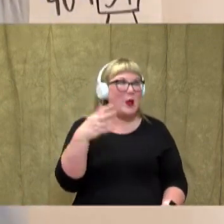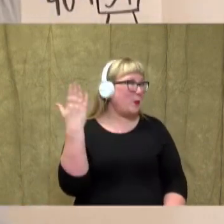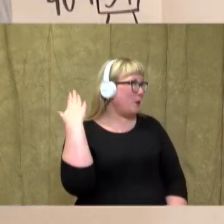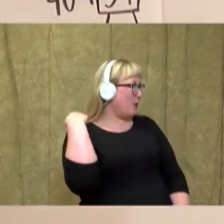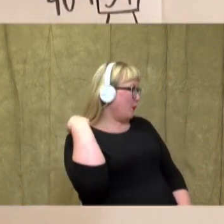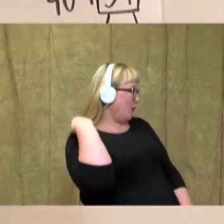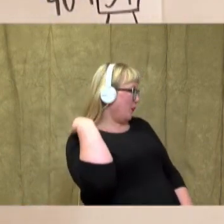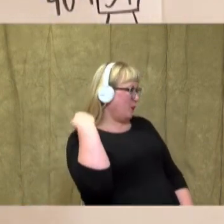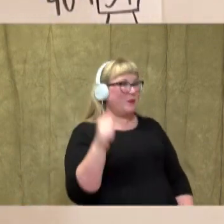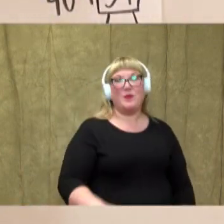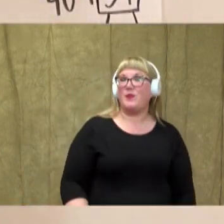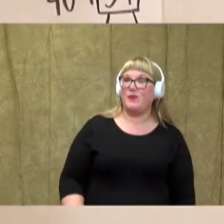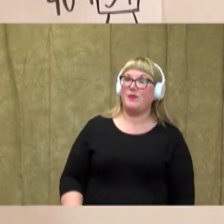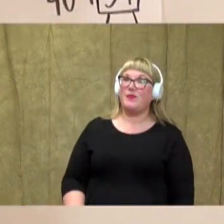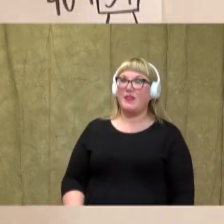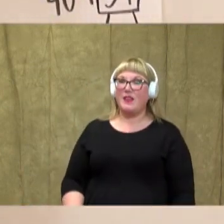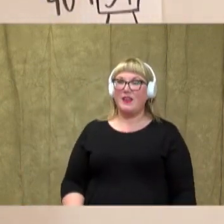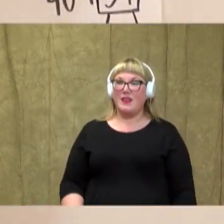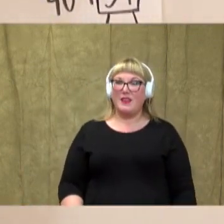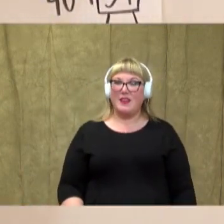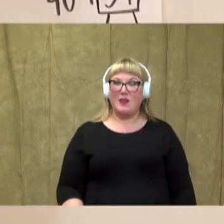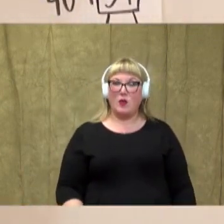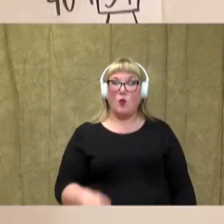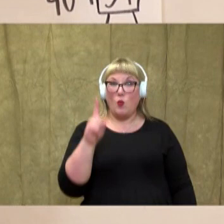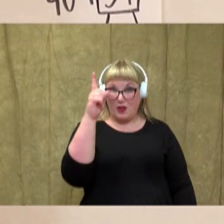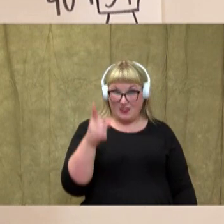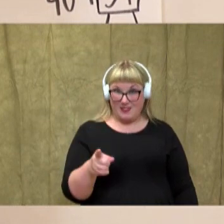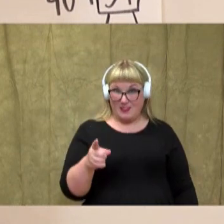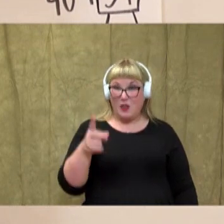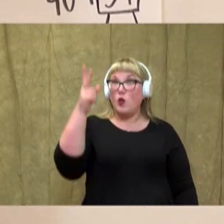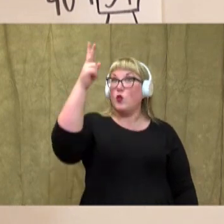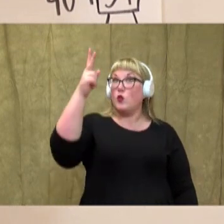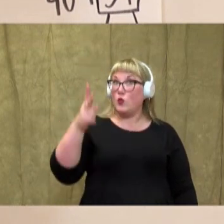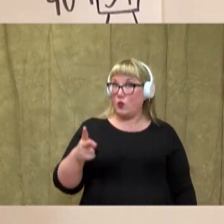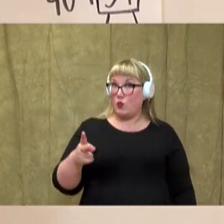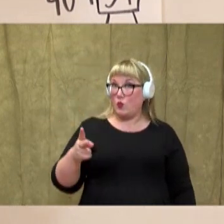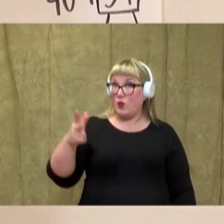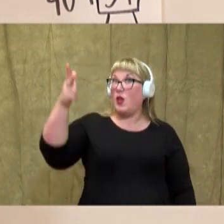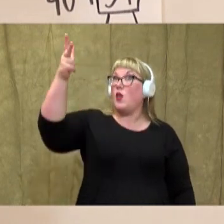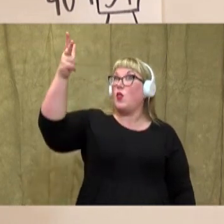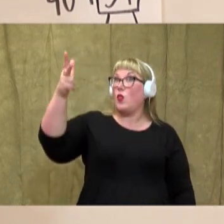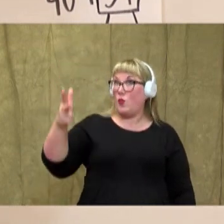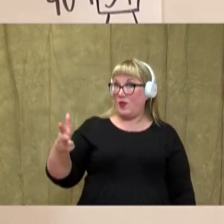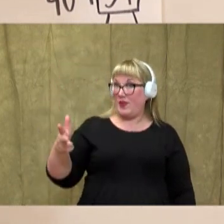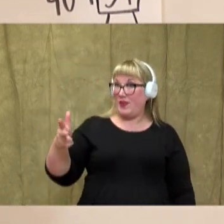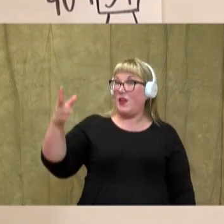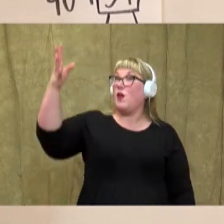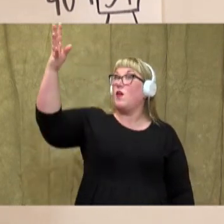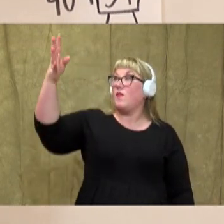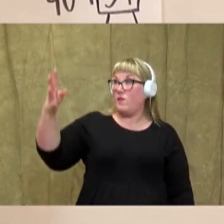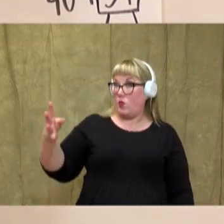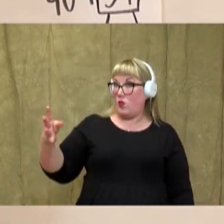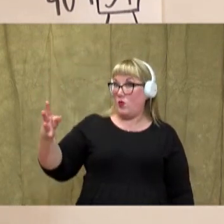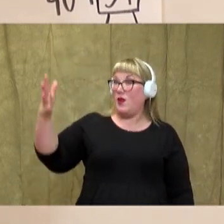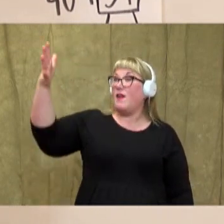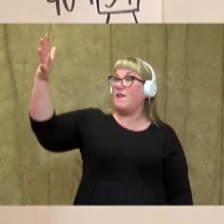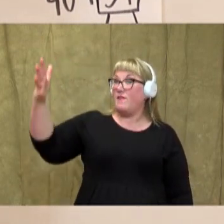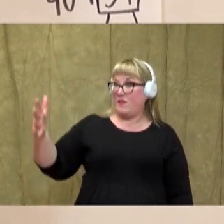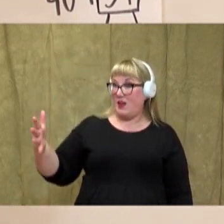yourself on the back. Here we go. 1, 2, 3,